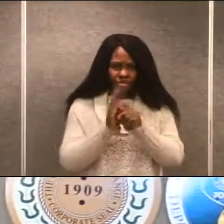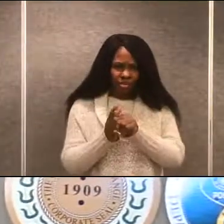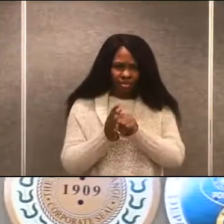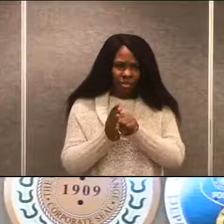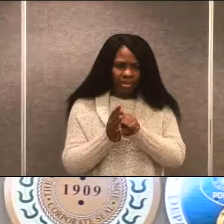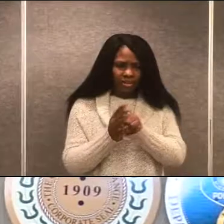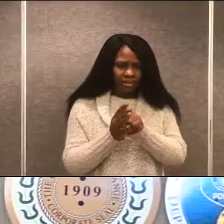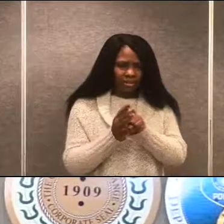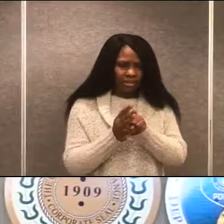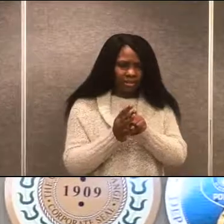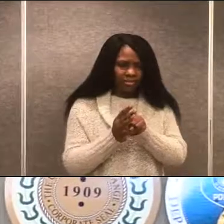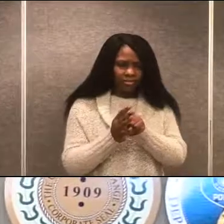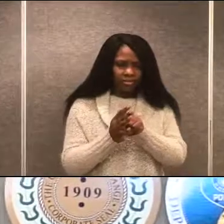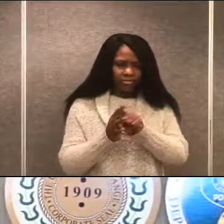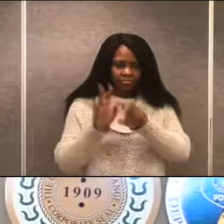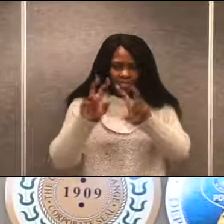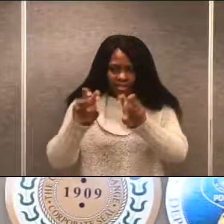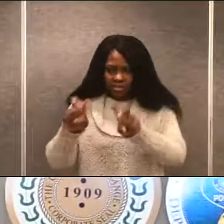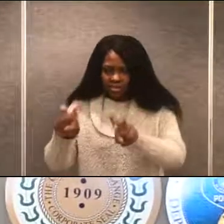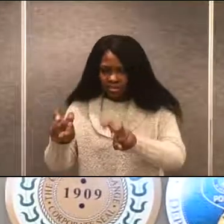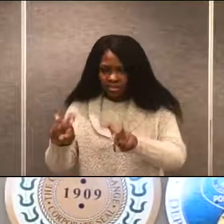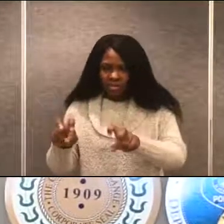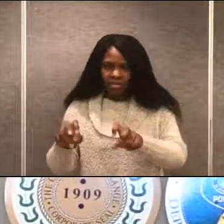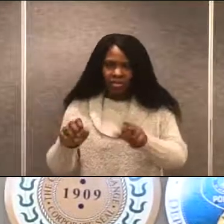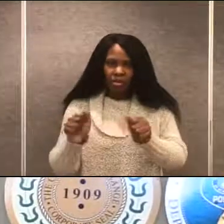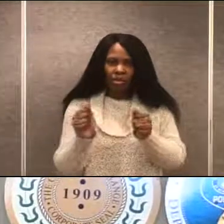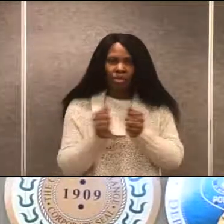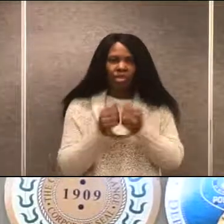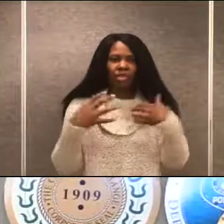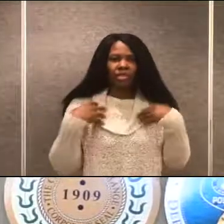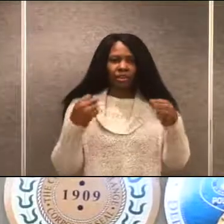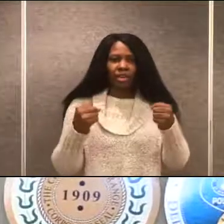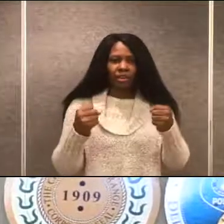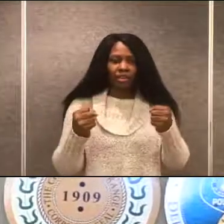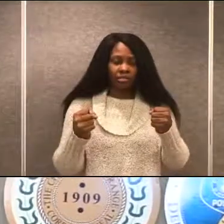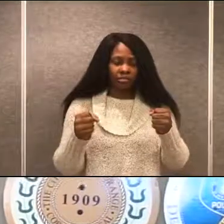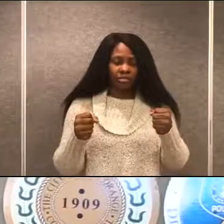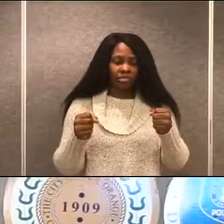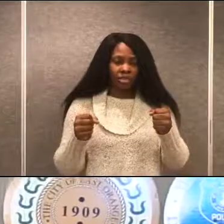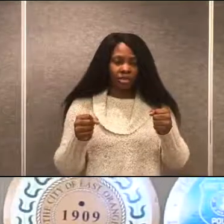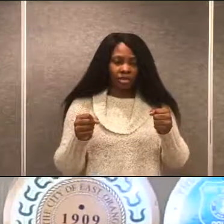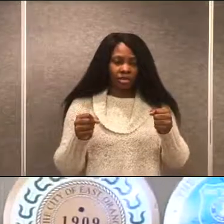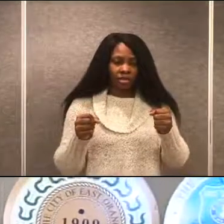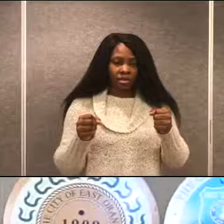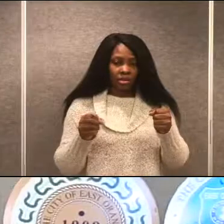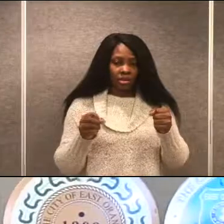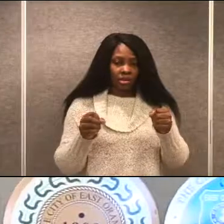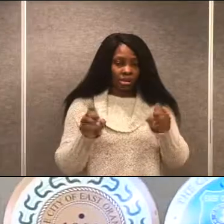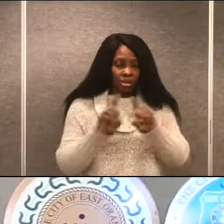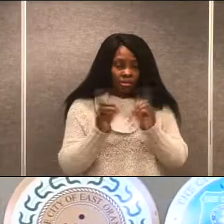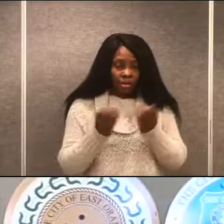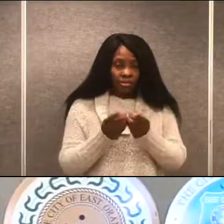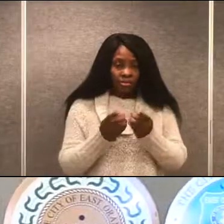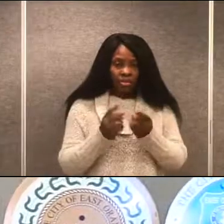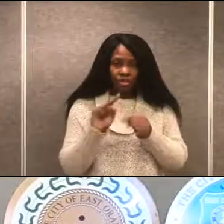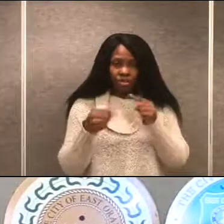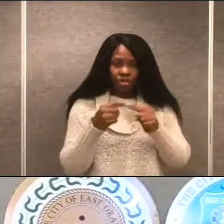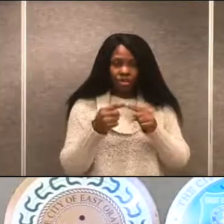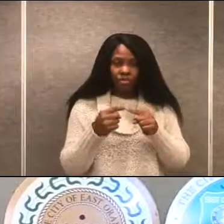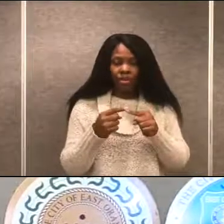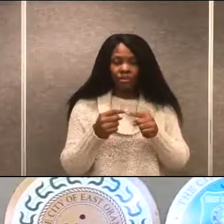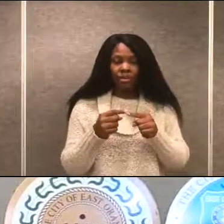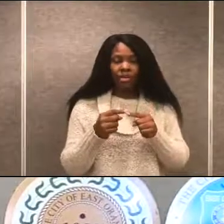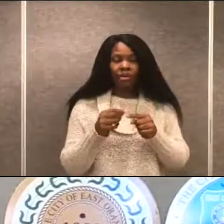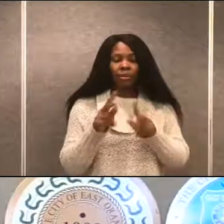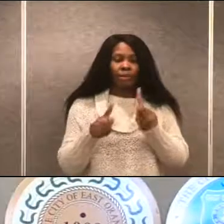East Orange, along with our health department. What we do when people have identified that they have been COVID positive, we